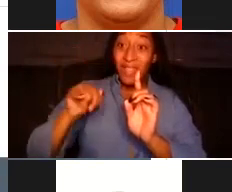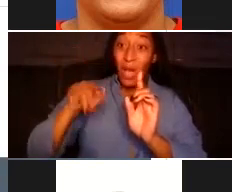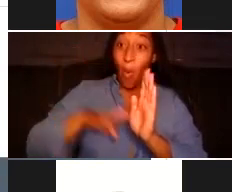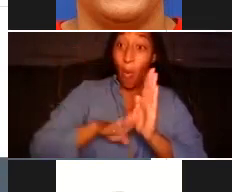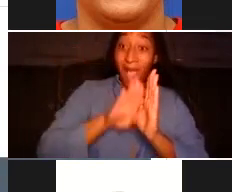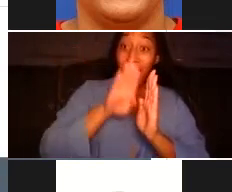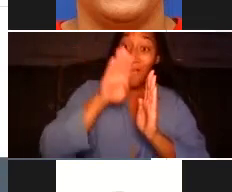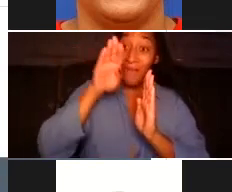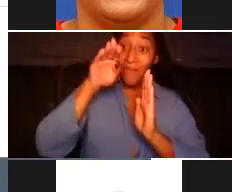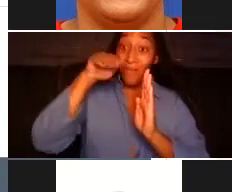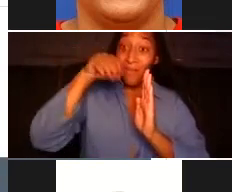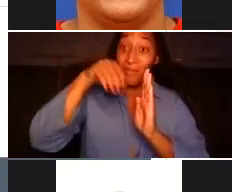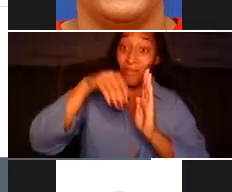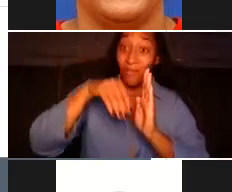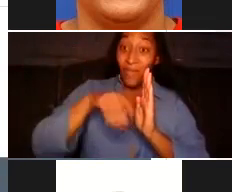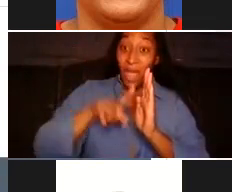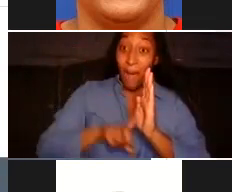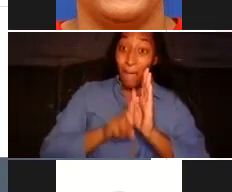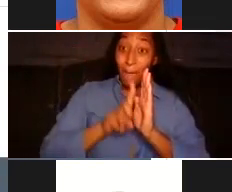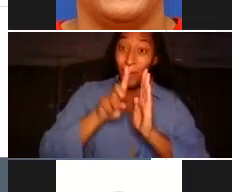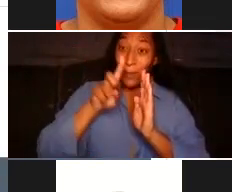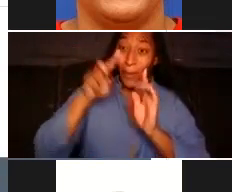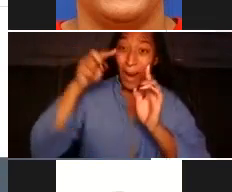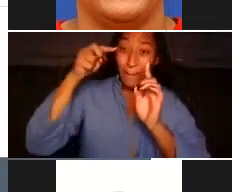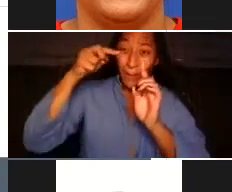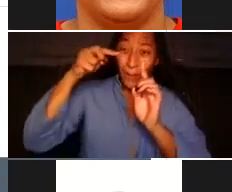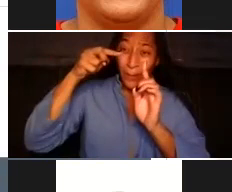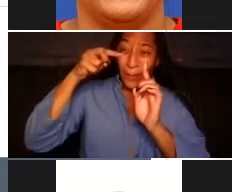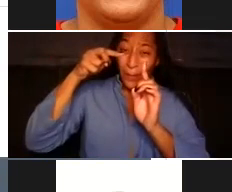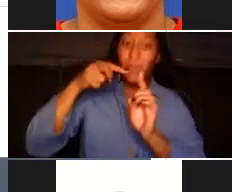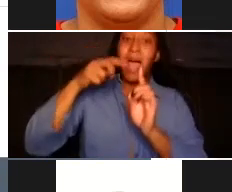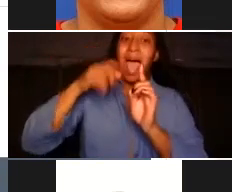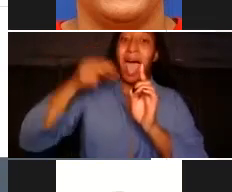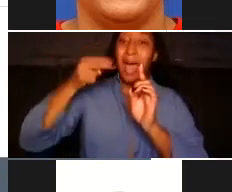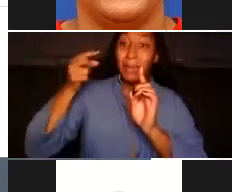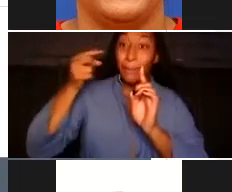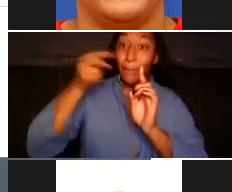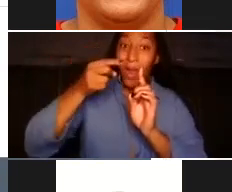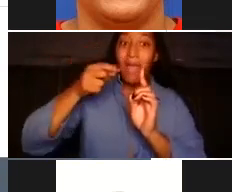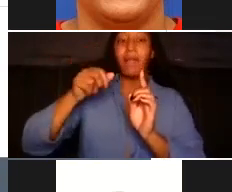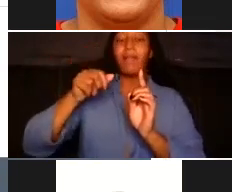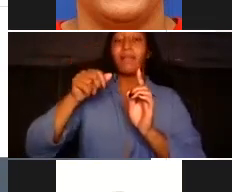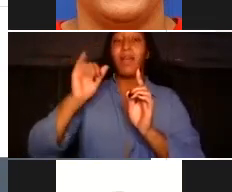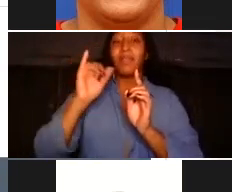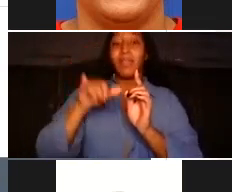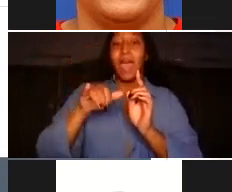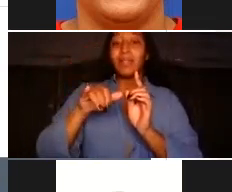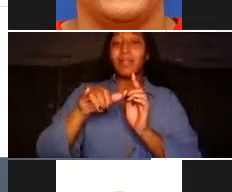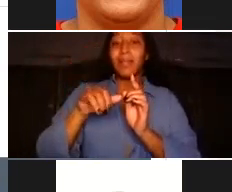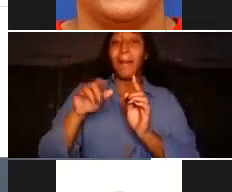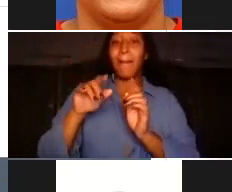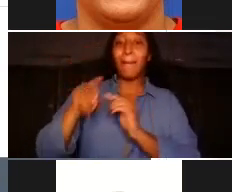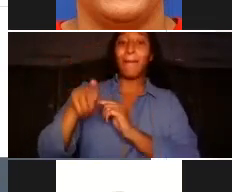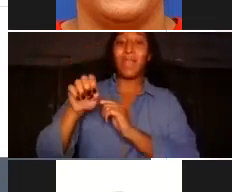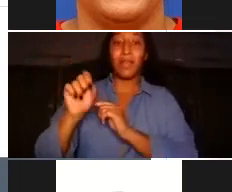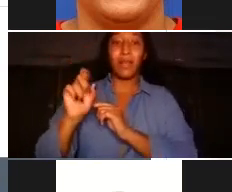deep off in the math regarding simple harmonic motion, Hooke's law, and then what we focus on for these